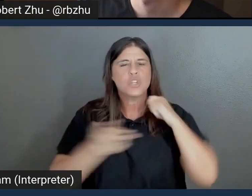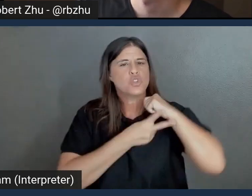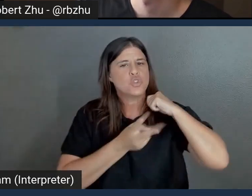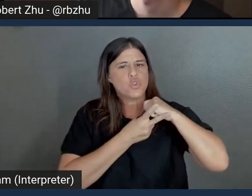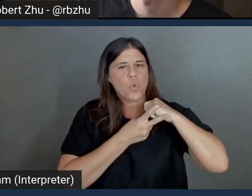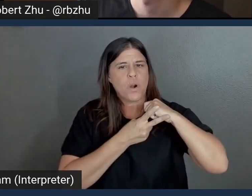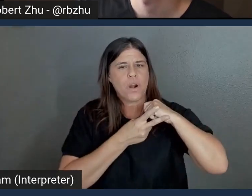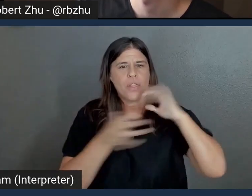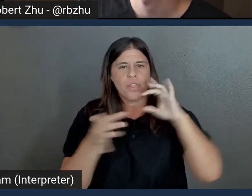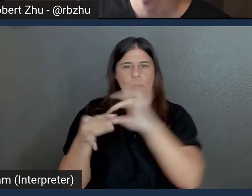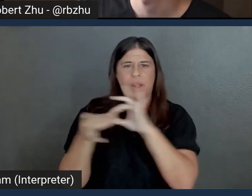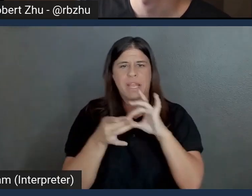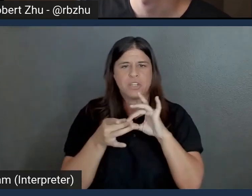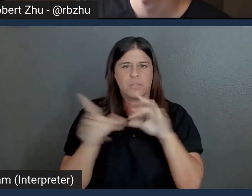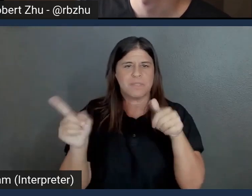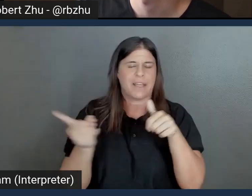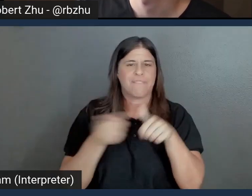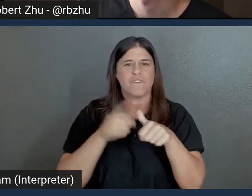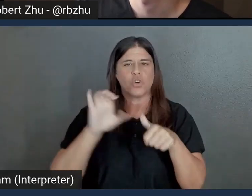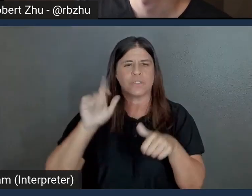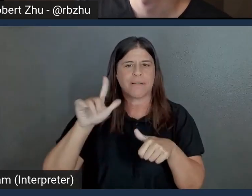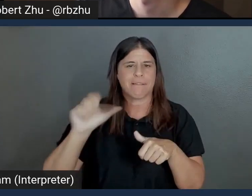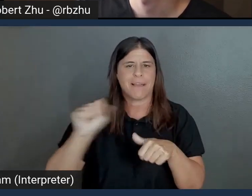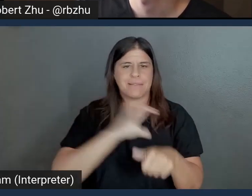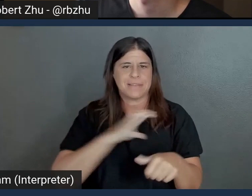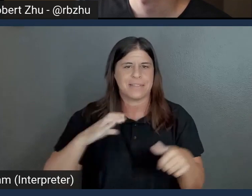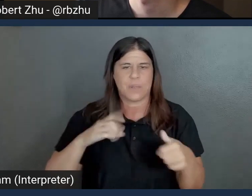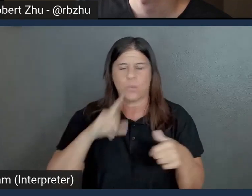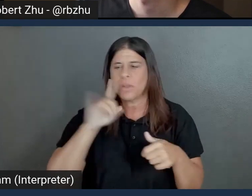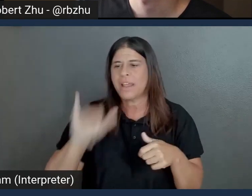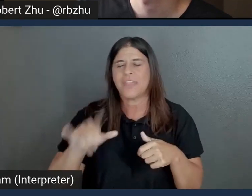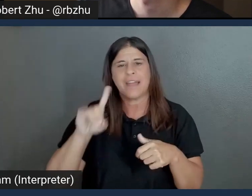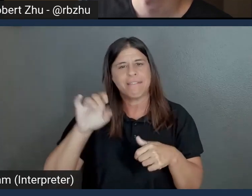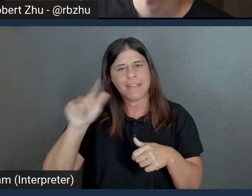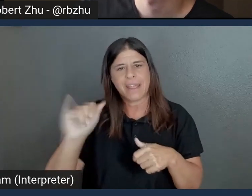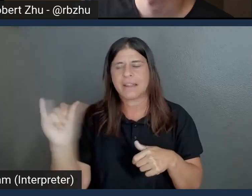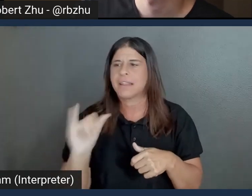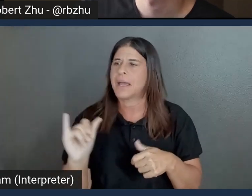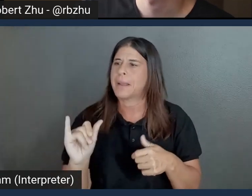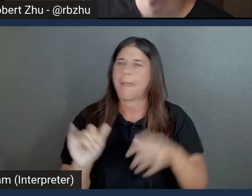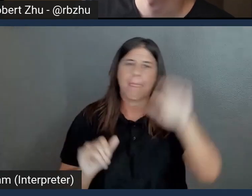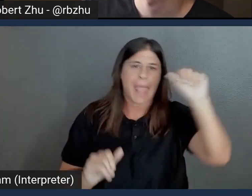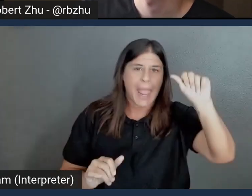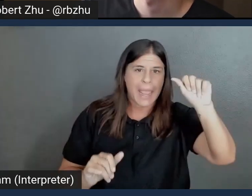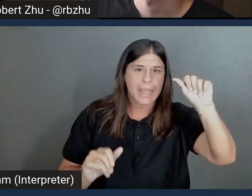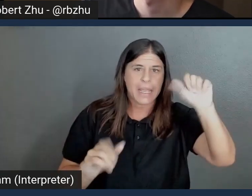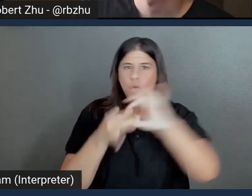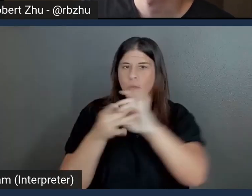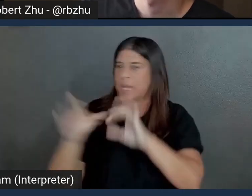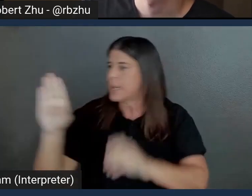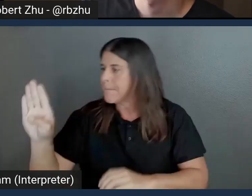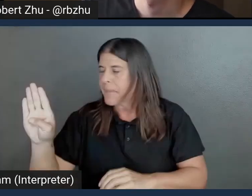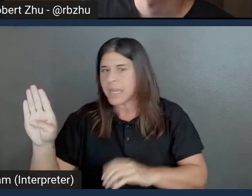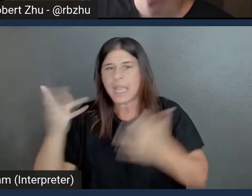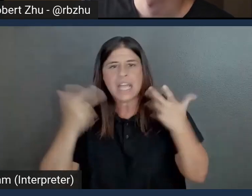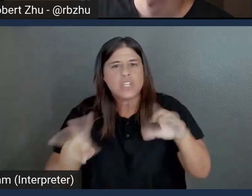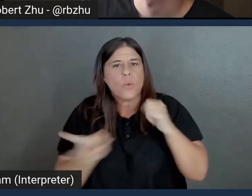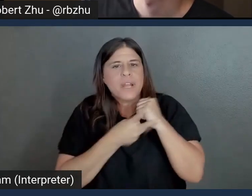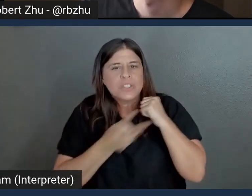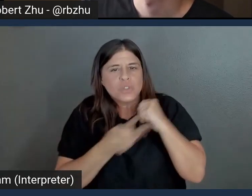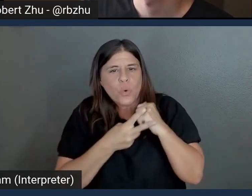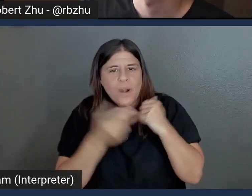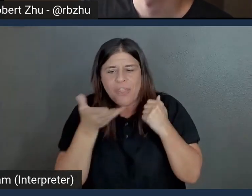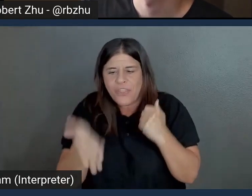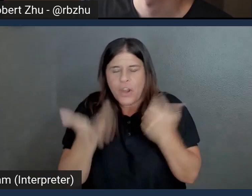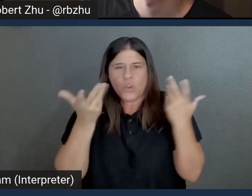relations between things as first-class citizens. So those data of, the fact that A is related to B is actually stored as